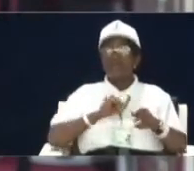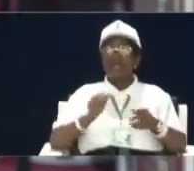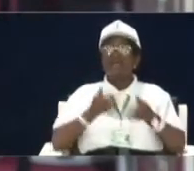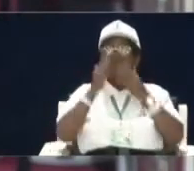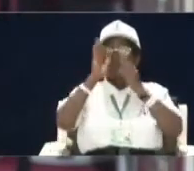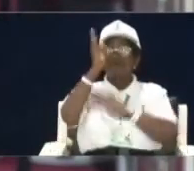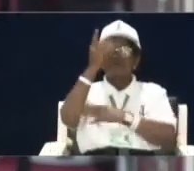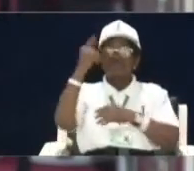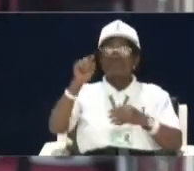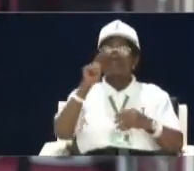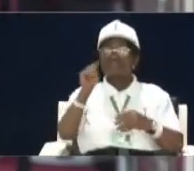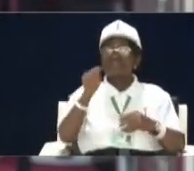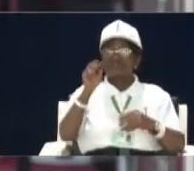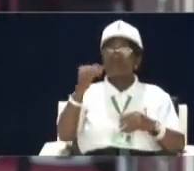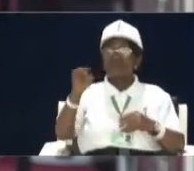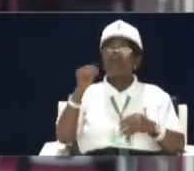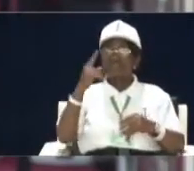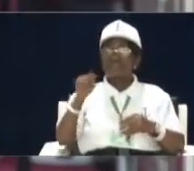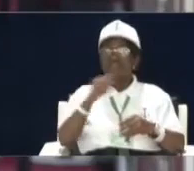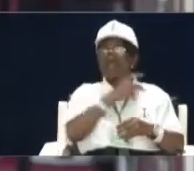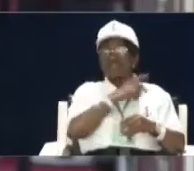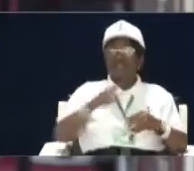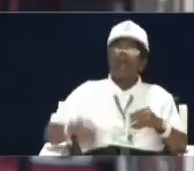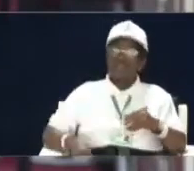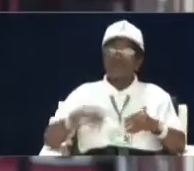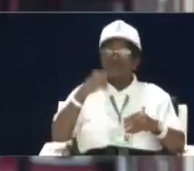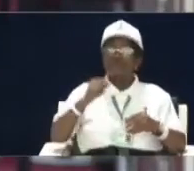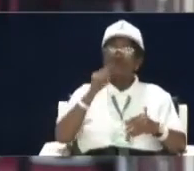KBC who testified.